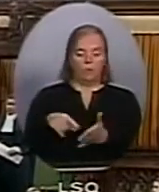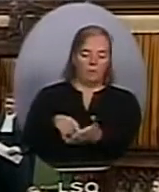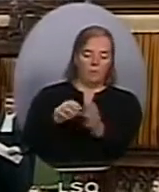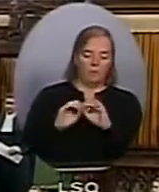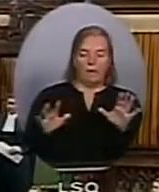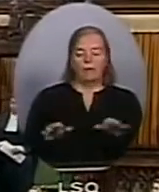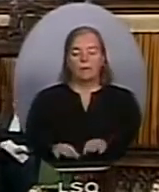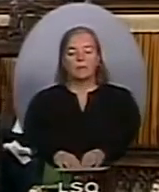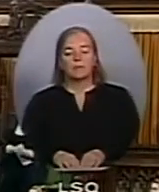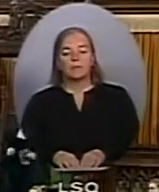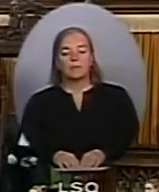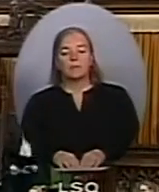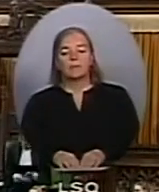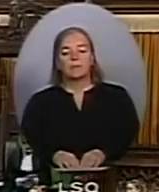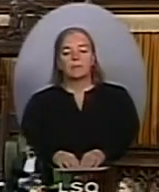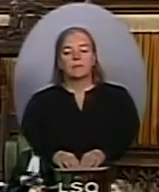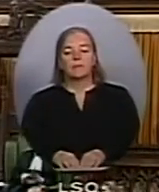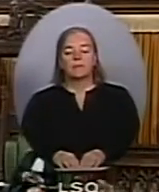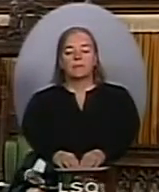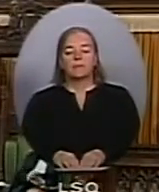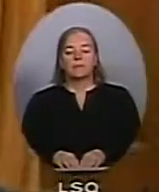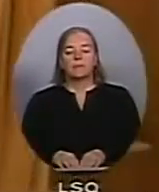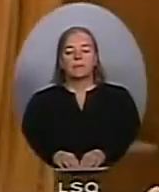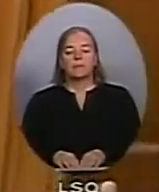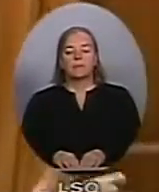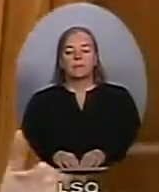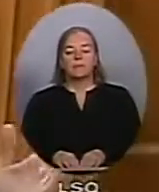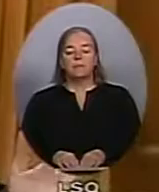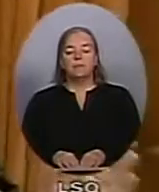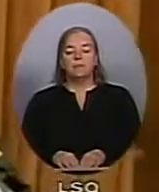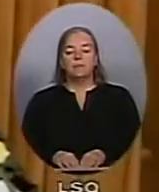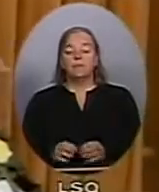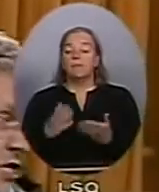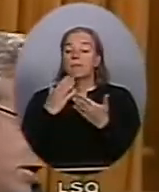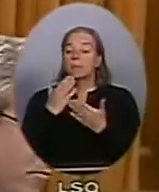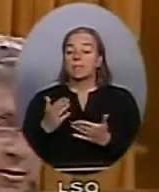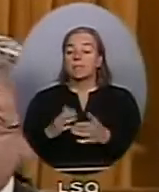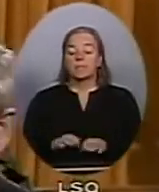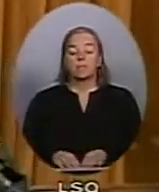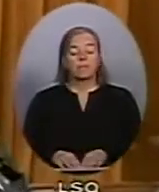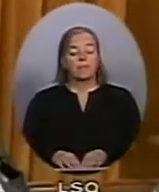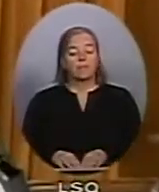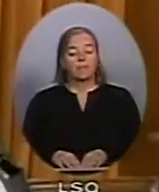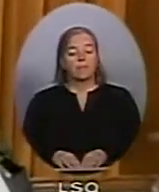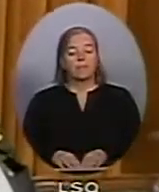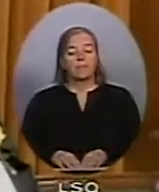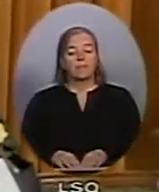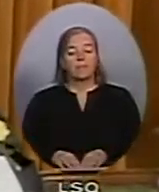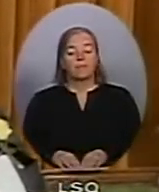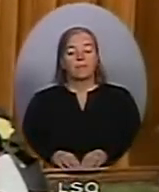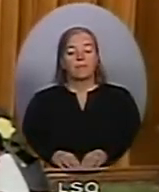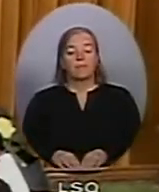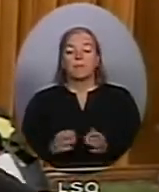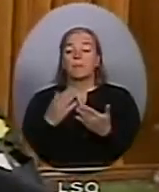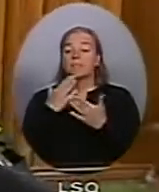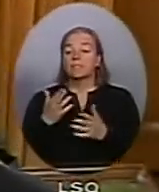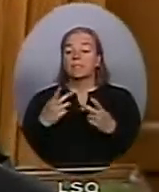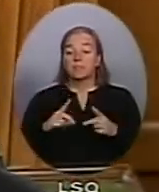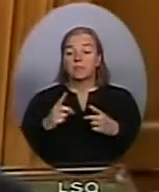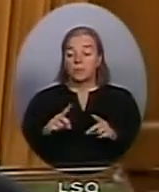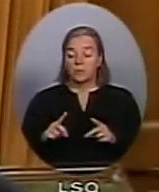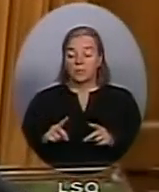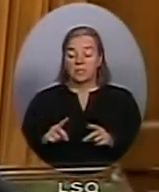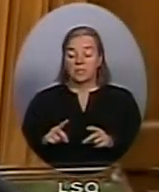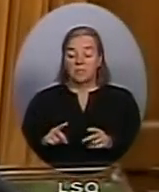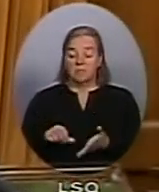The Honourable Member for Timmins James Bay. Thank you. I'd like to thank the member. He's doing a great audition for leader, but I'd like to tell him to tell his peekaboo